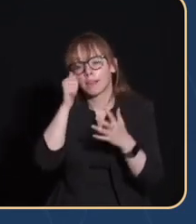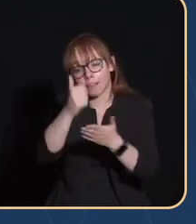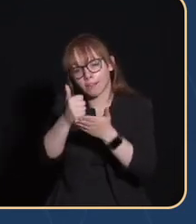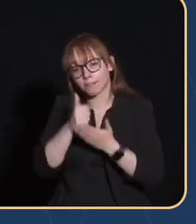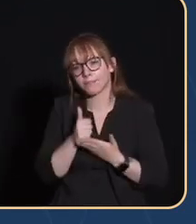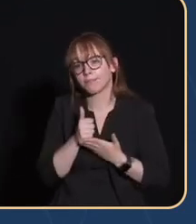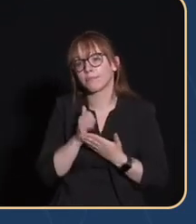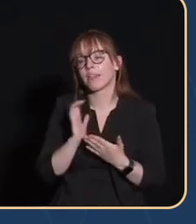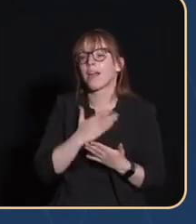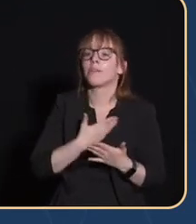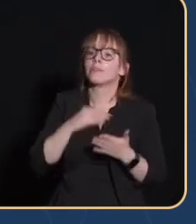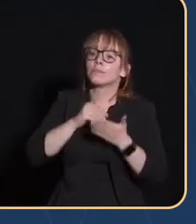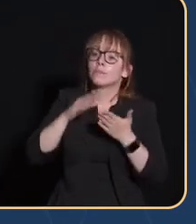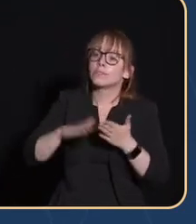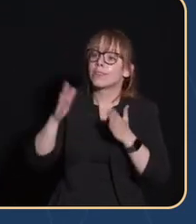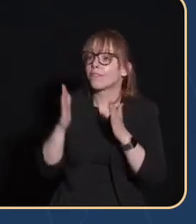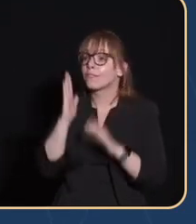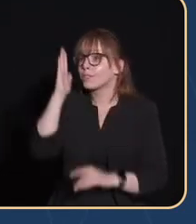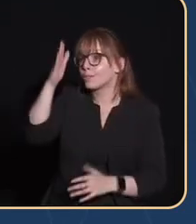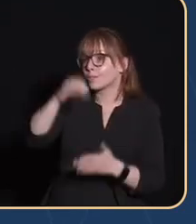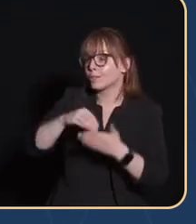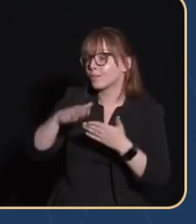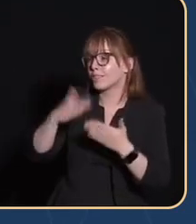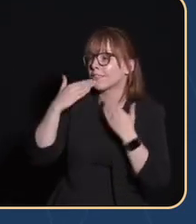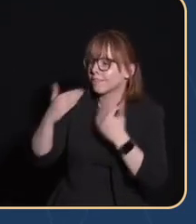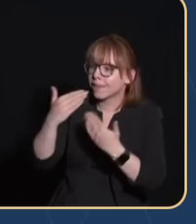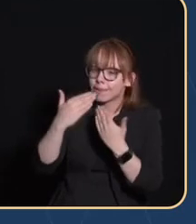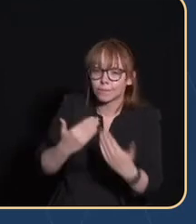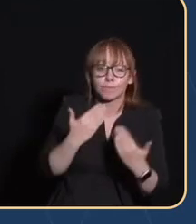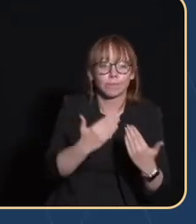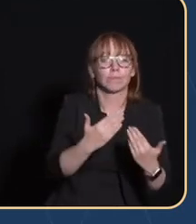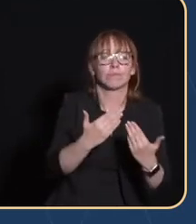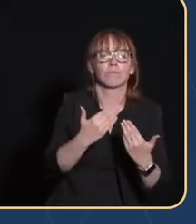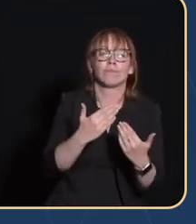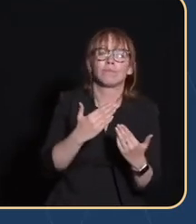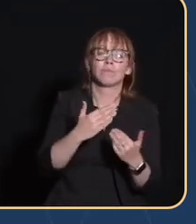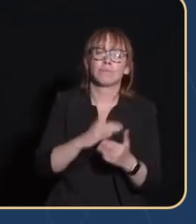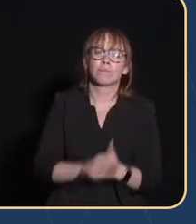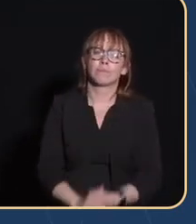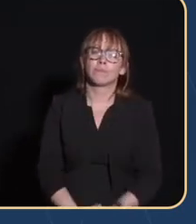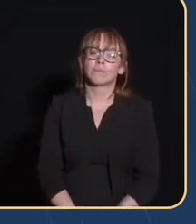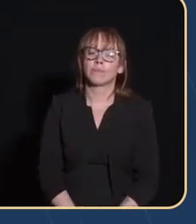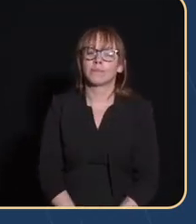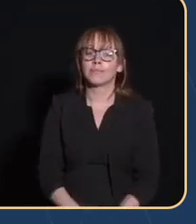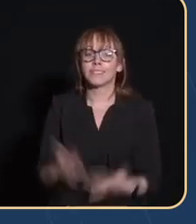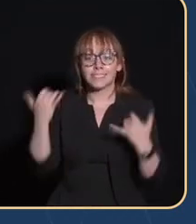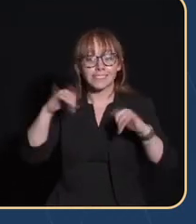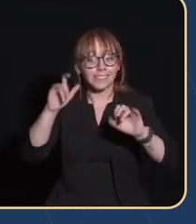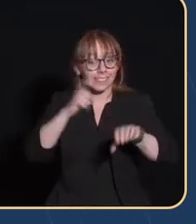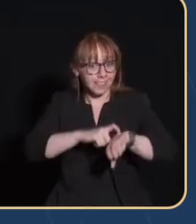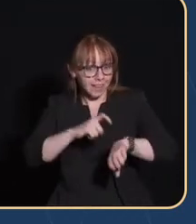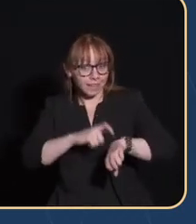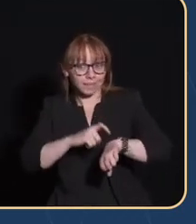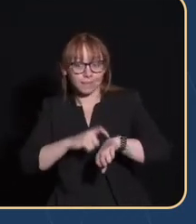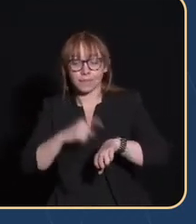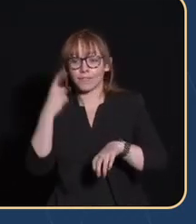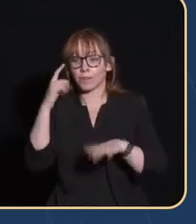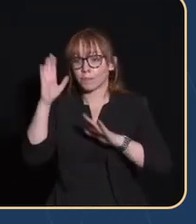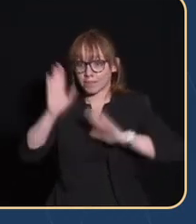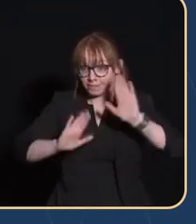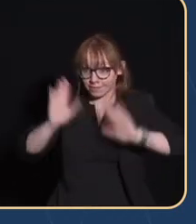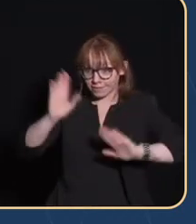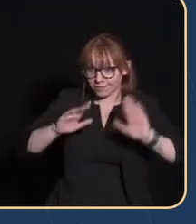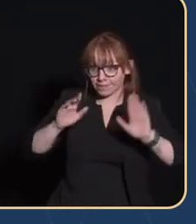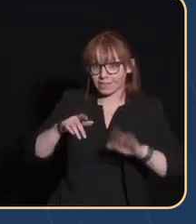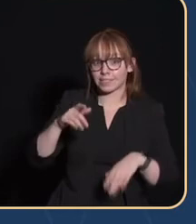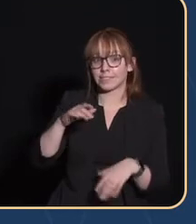Our students and future students thank you, as do I, for being a friend. There's still time, as Glenn said, for bidding on these auction